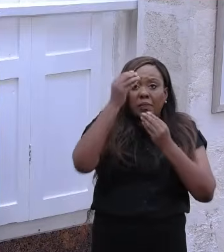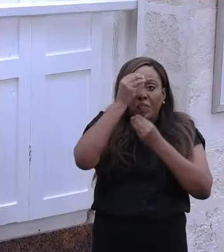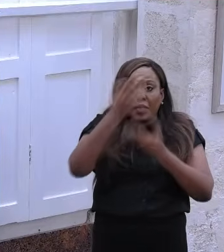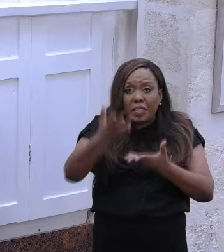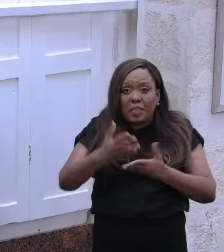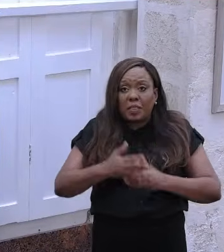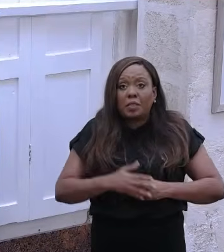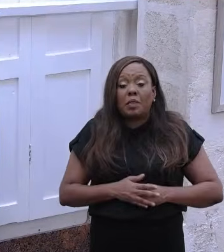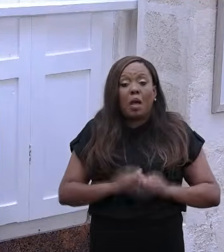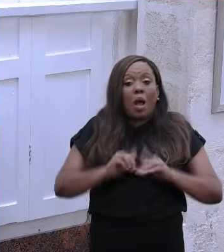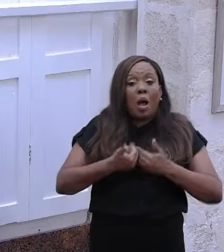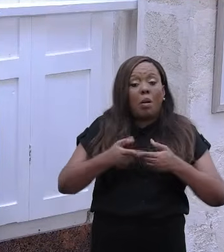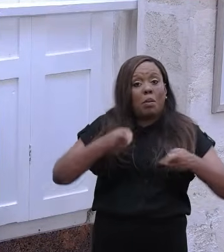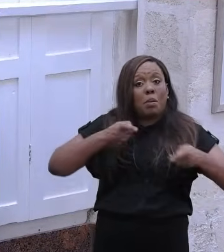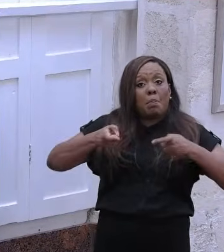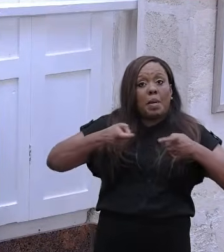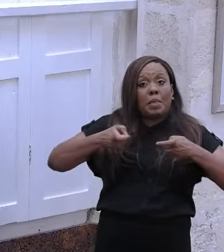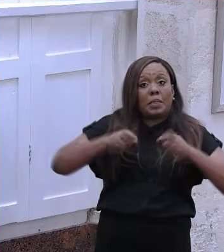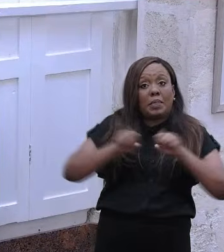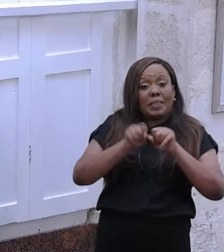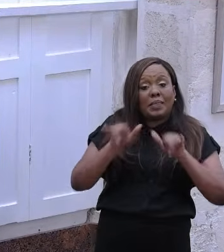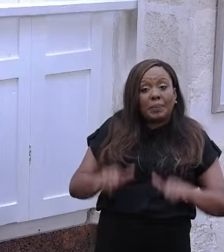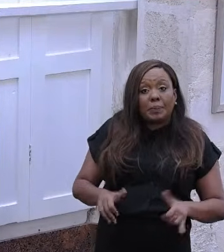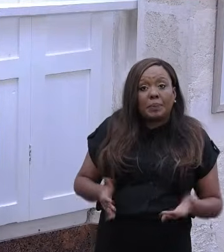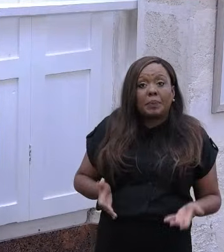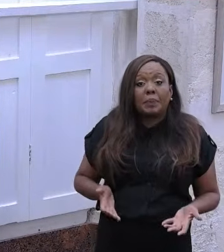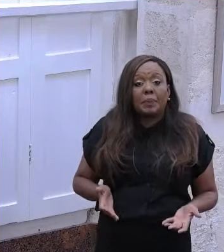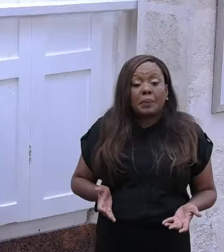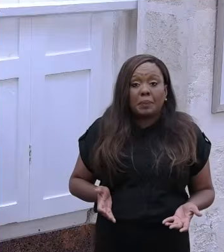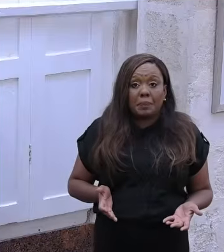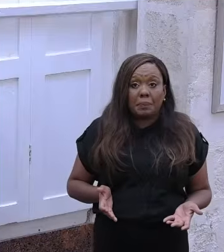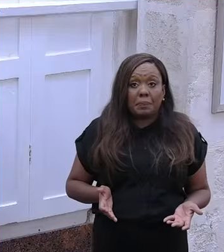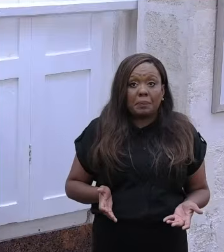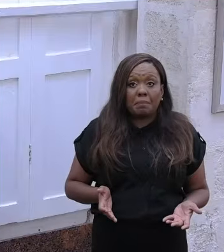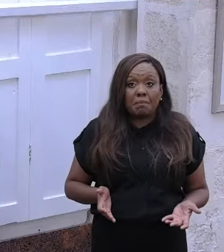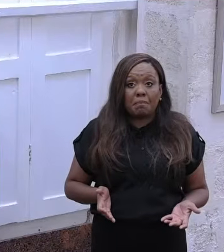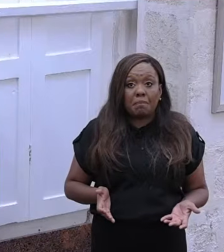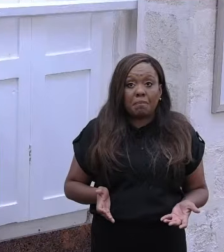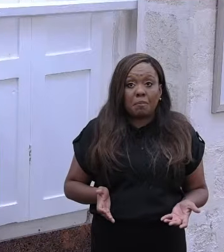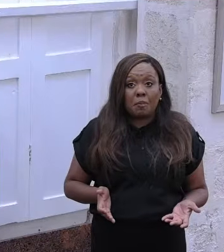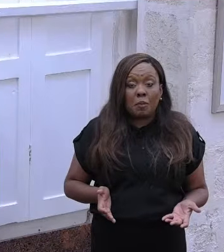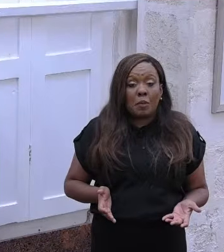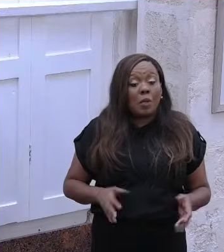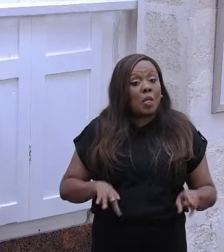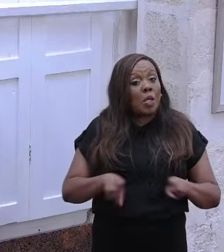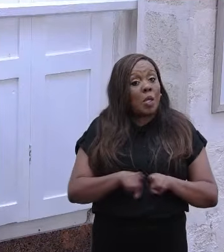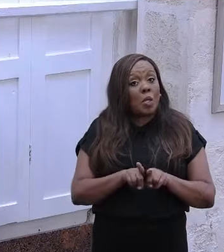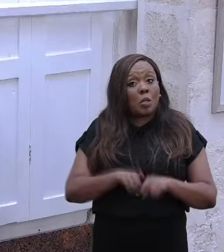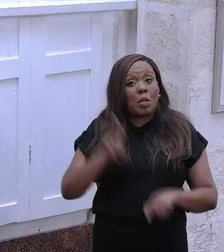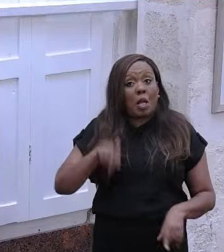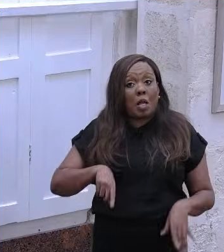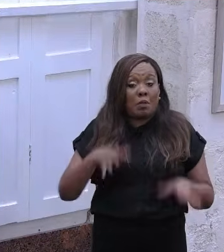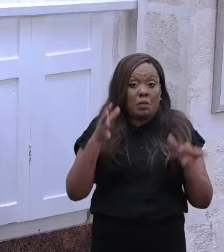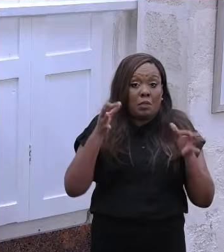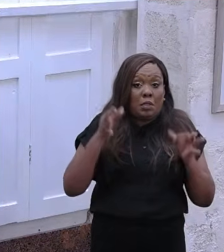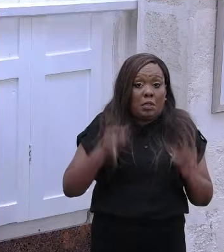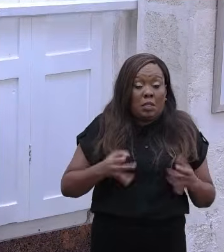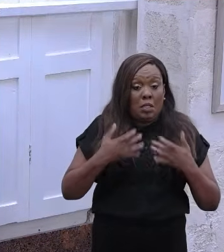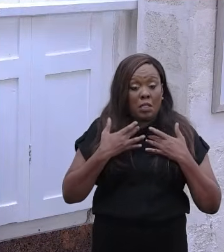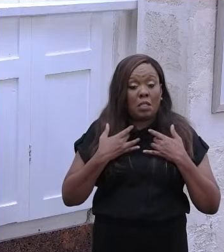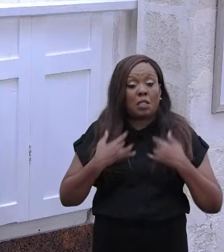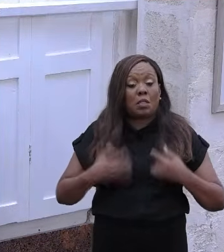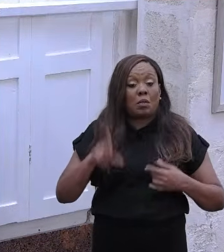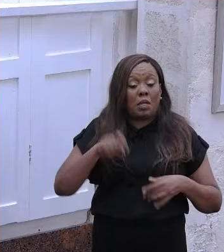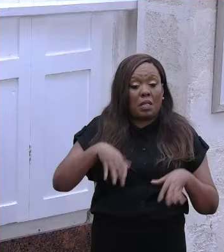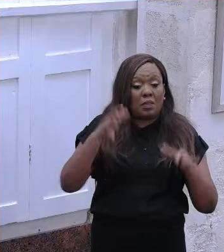manage the system. We also have to determine for our own comfort, but in a realistic way and a